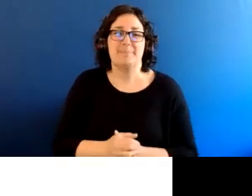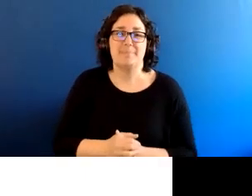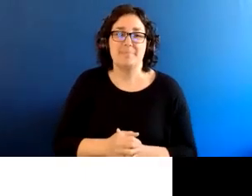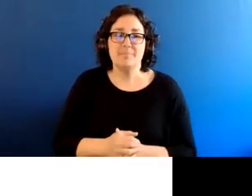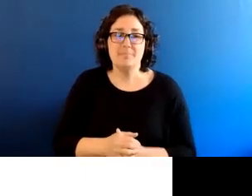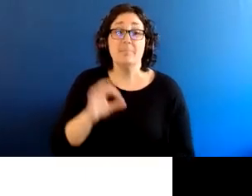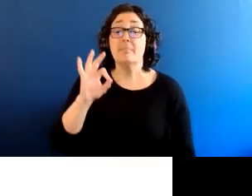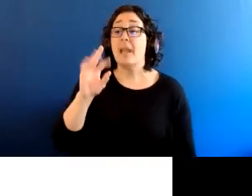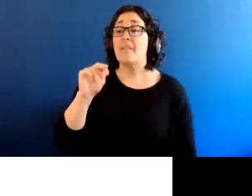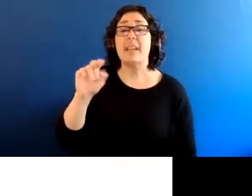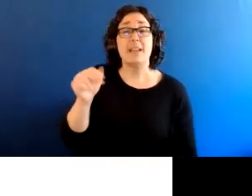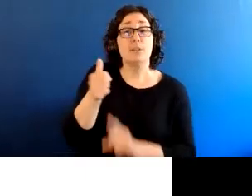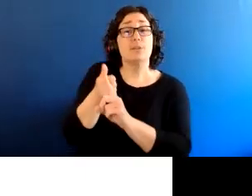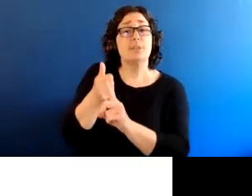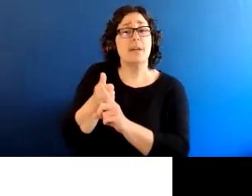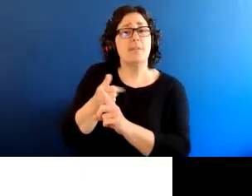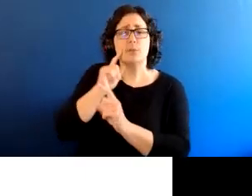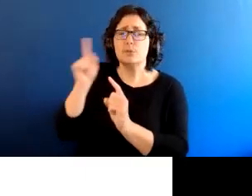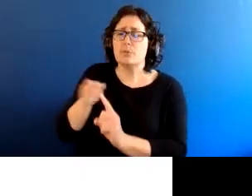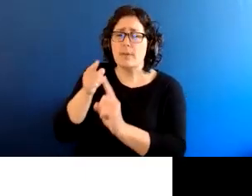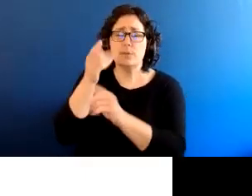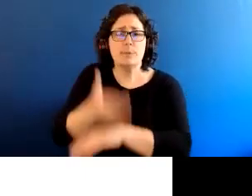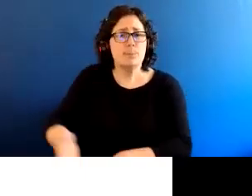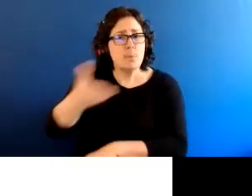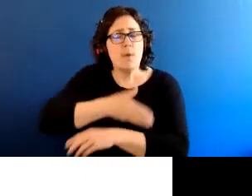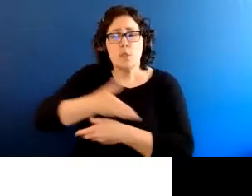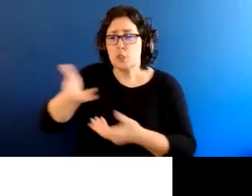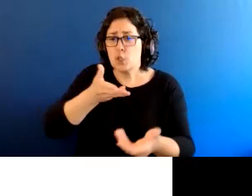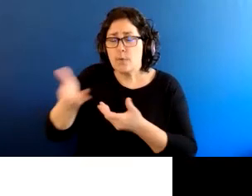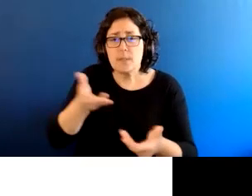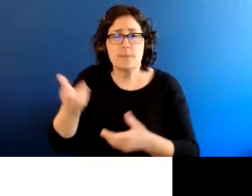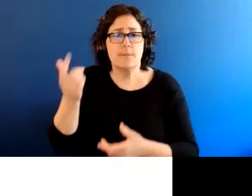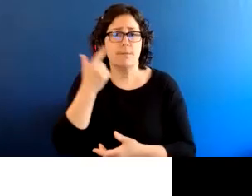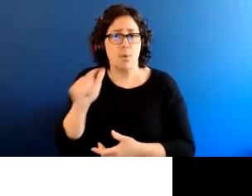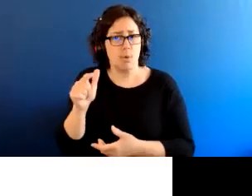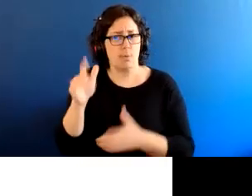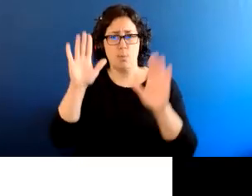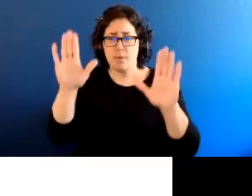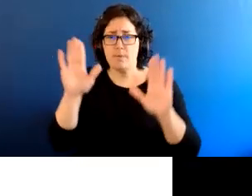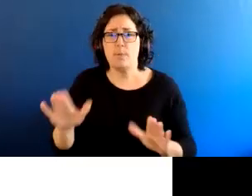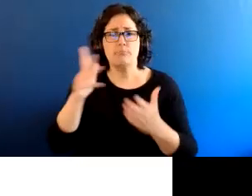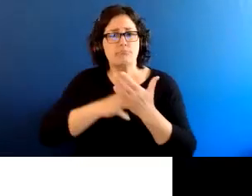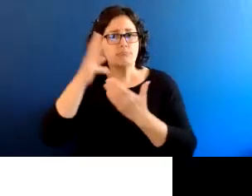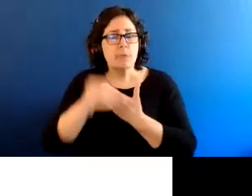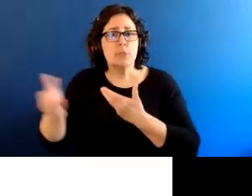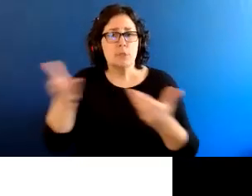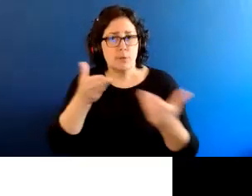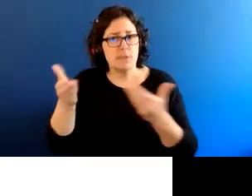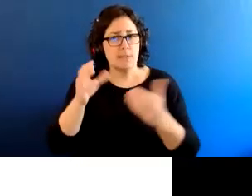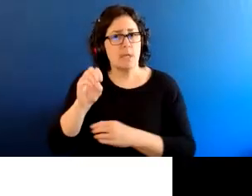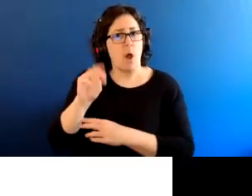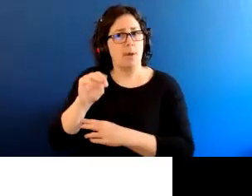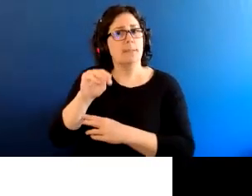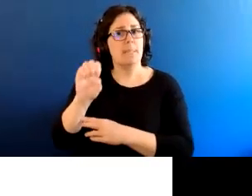Afnan constantly strives to improve the service delivery of the great programs and services which OSME